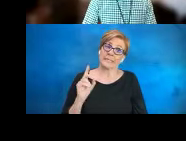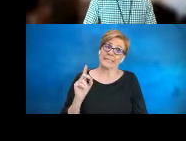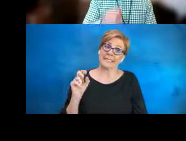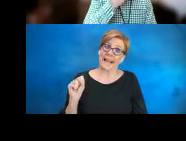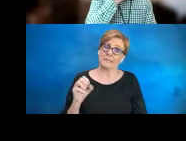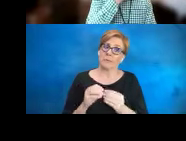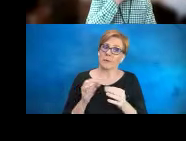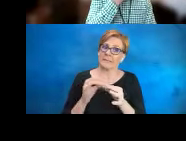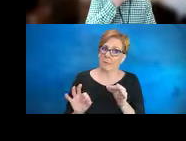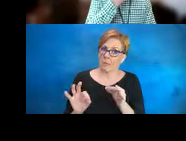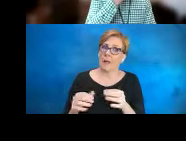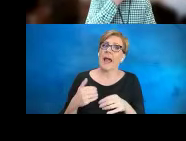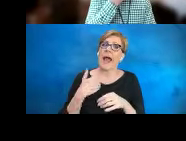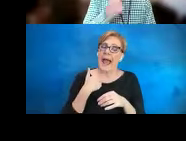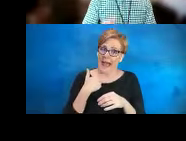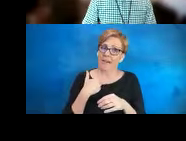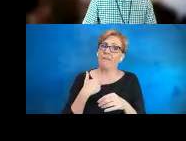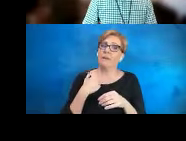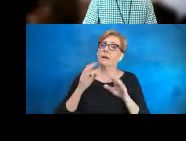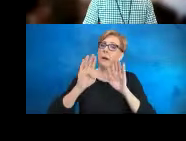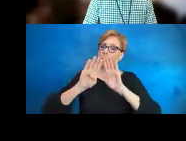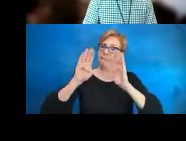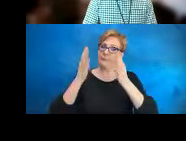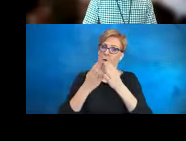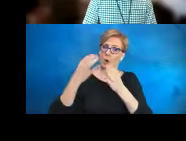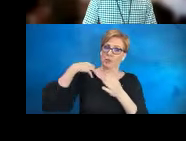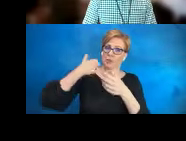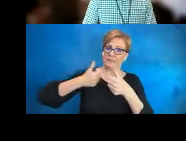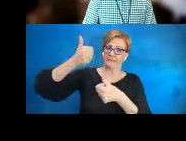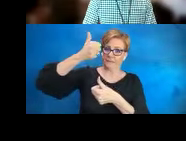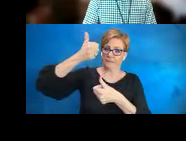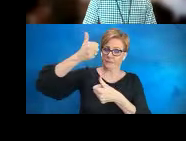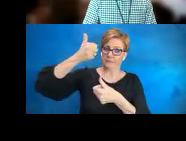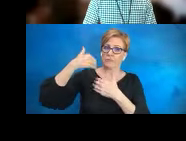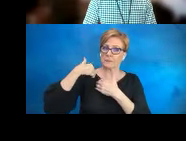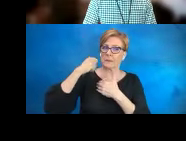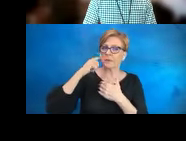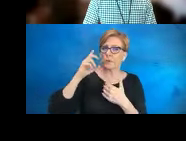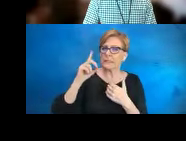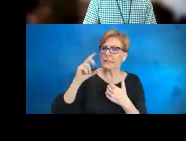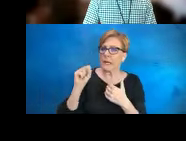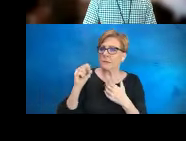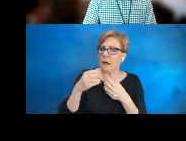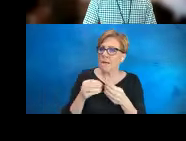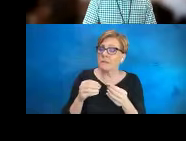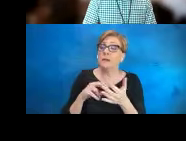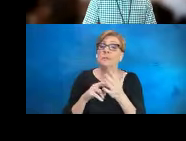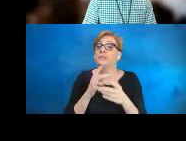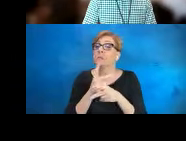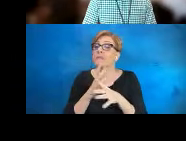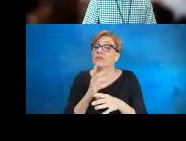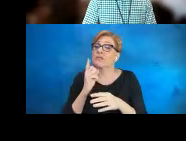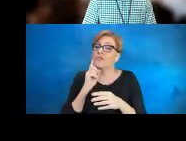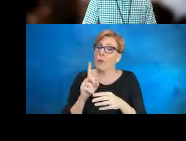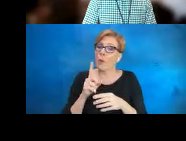a bureau chief who is in charge of a given DDS office. They supervise managers, who are the first line